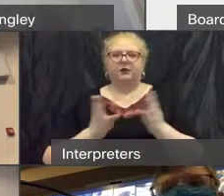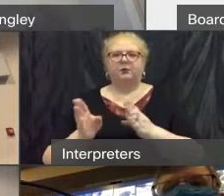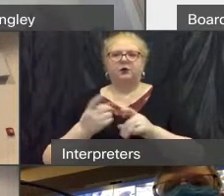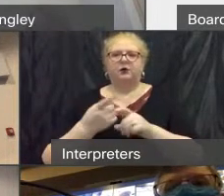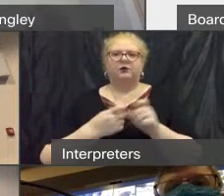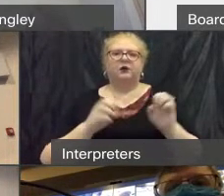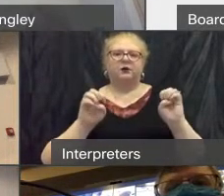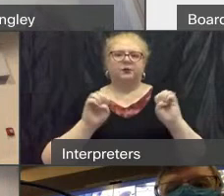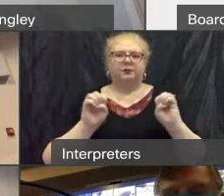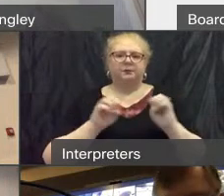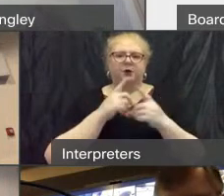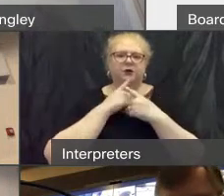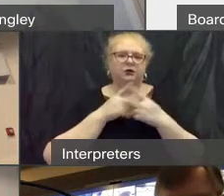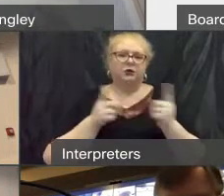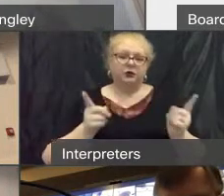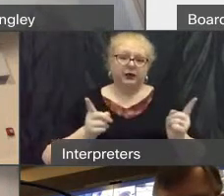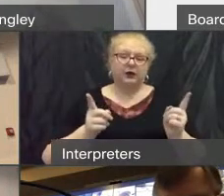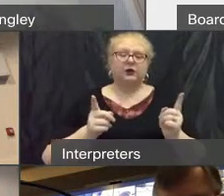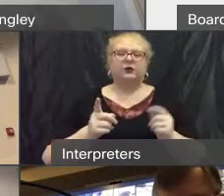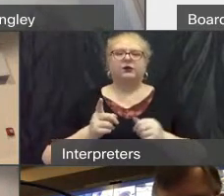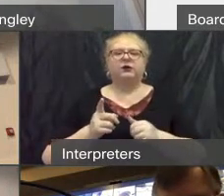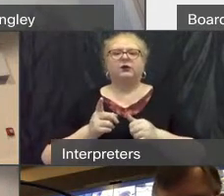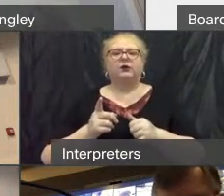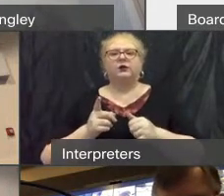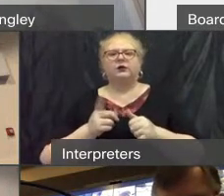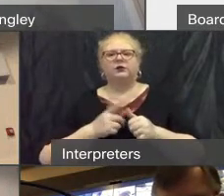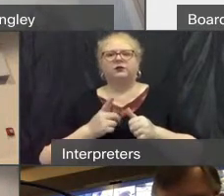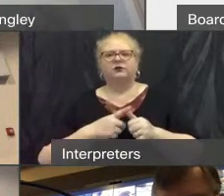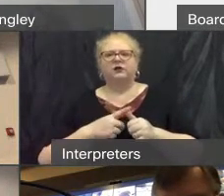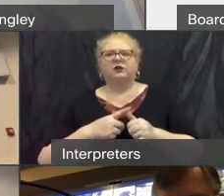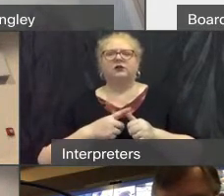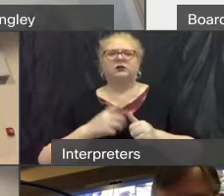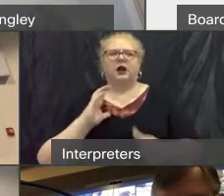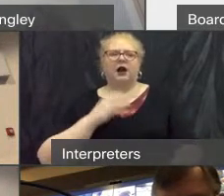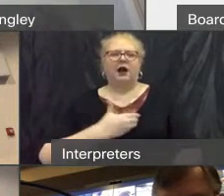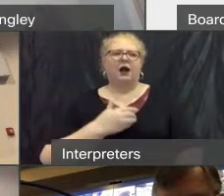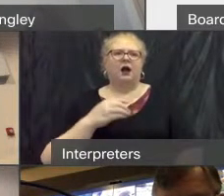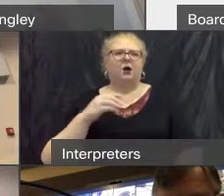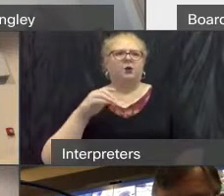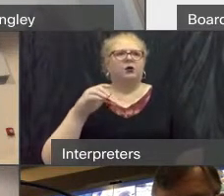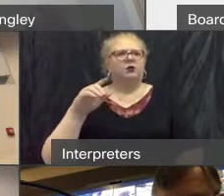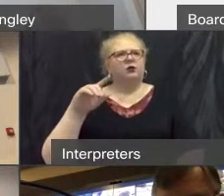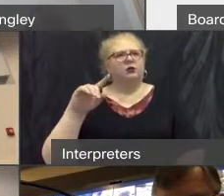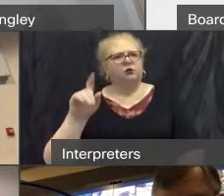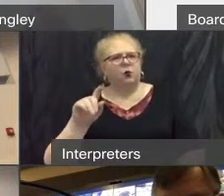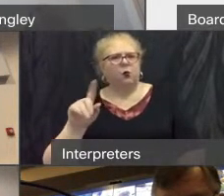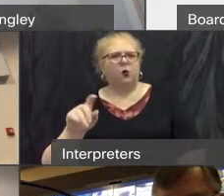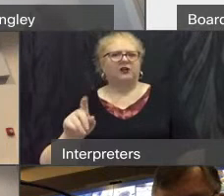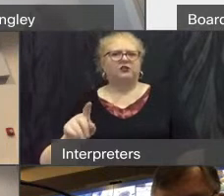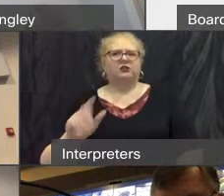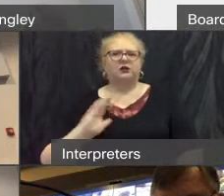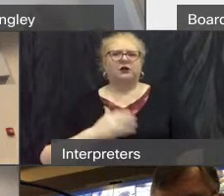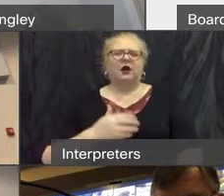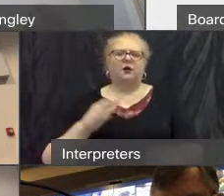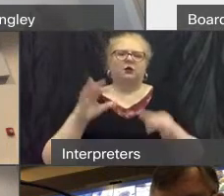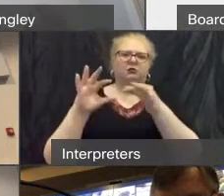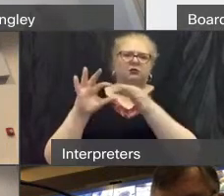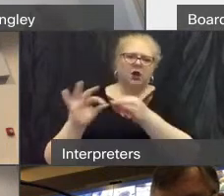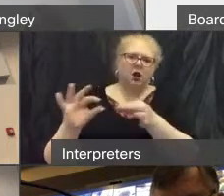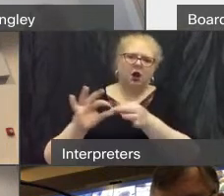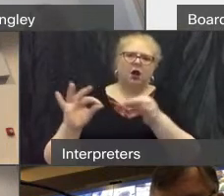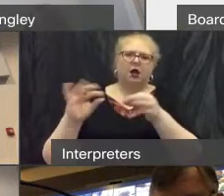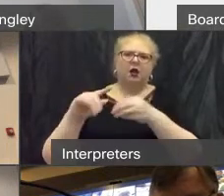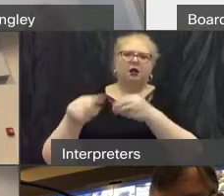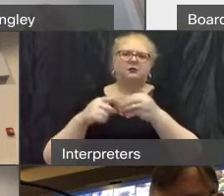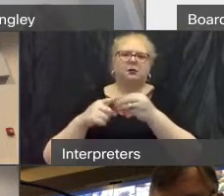declaration, listening to our questioning and comments about our budget, I want